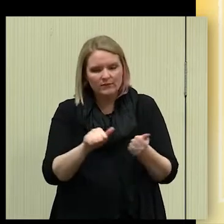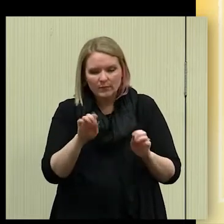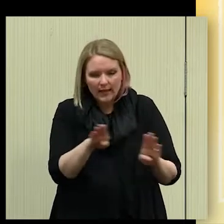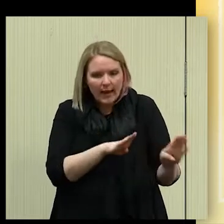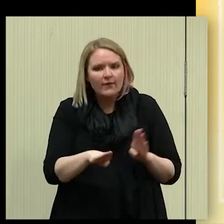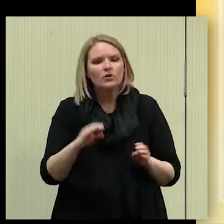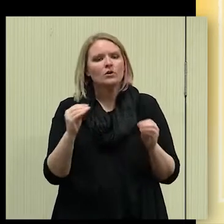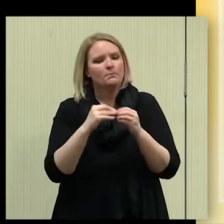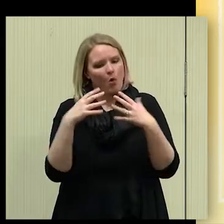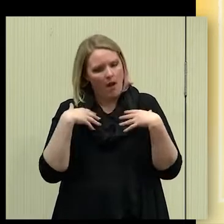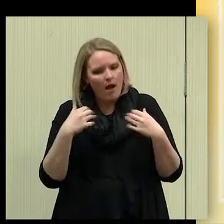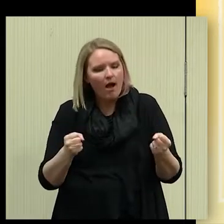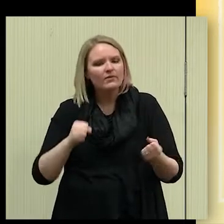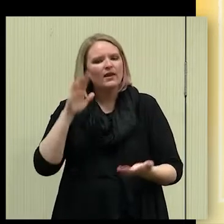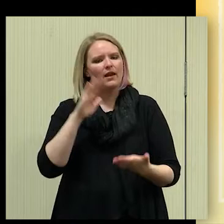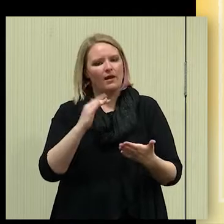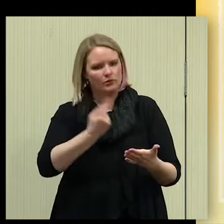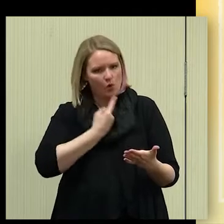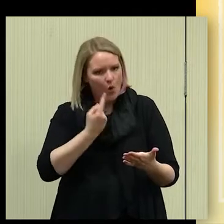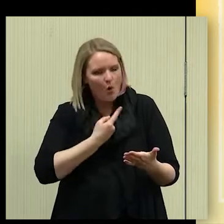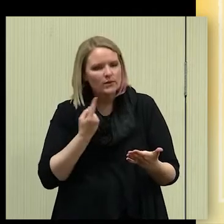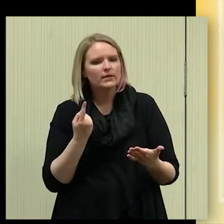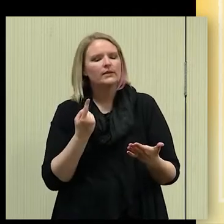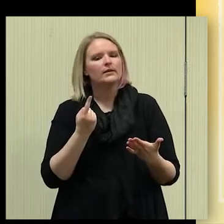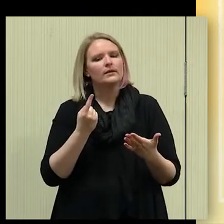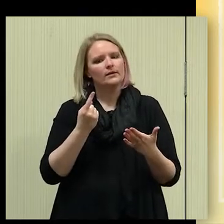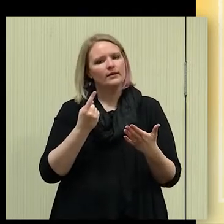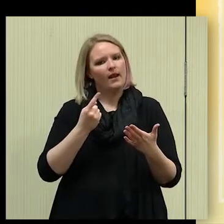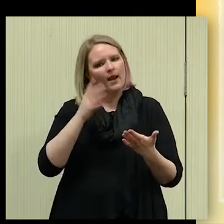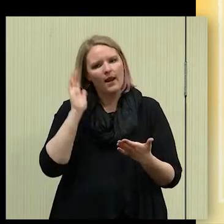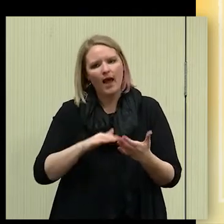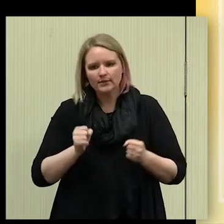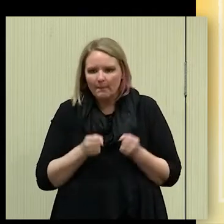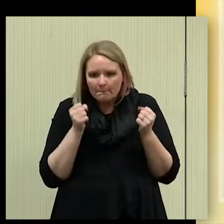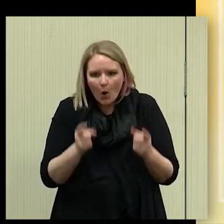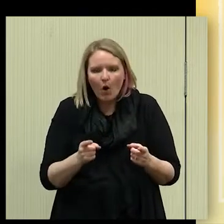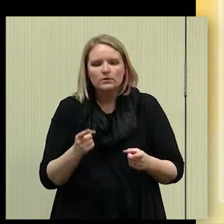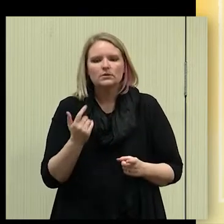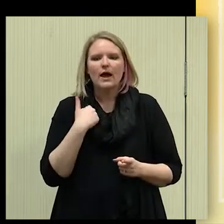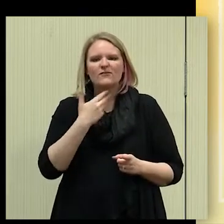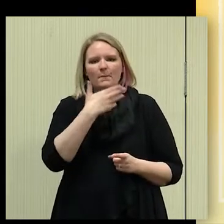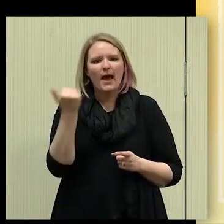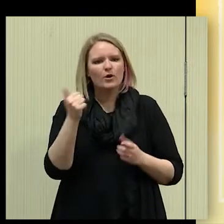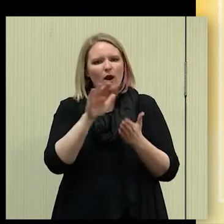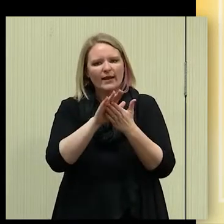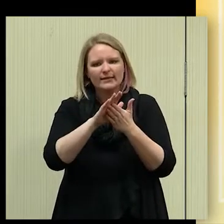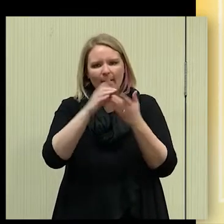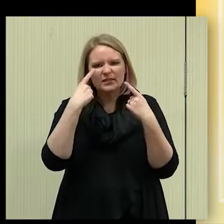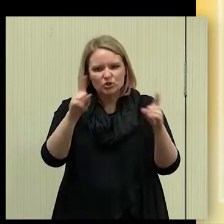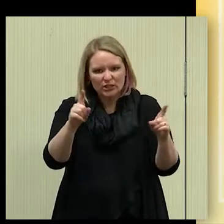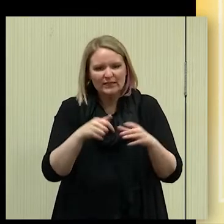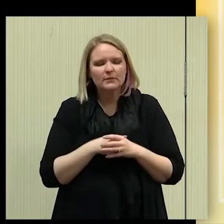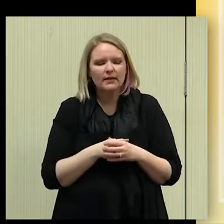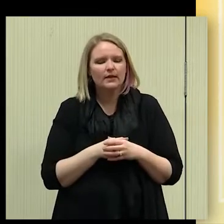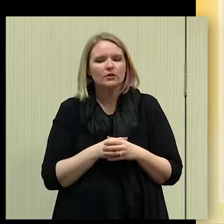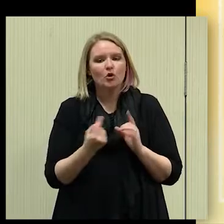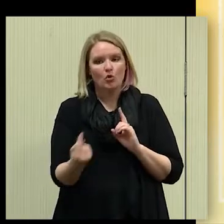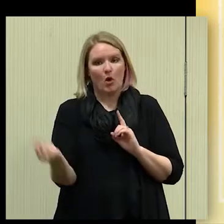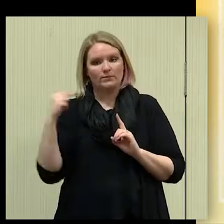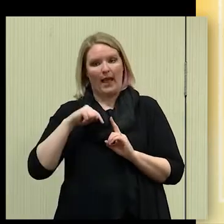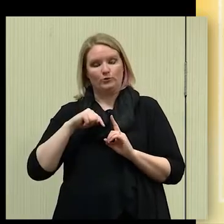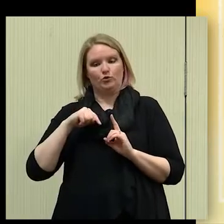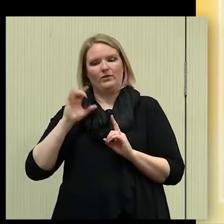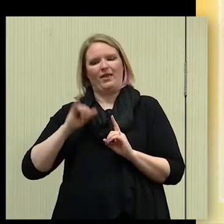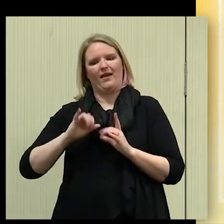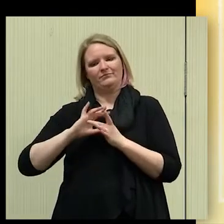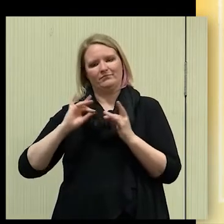healthier, they're less lonely, they're less impulsive, they have greater academic achievement. So, it goes back to the old